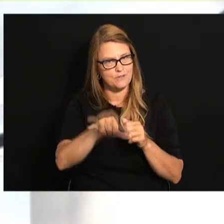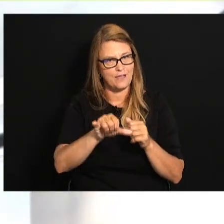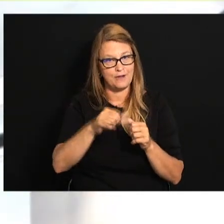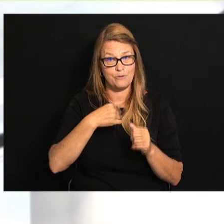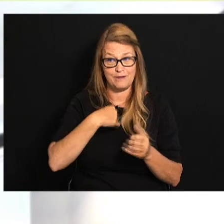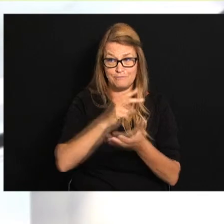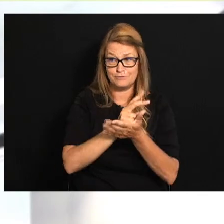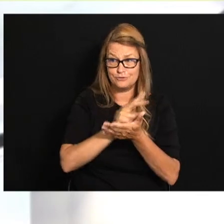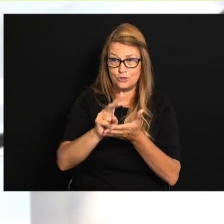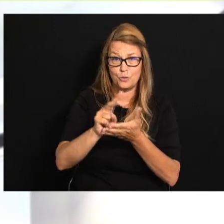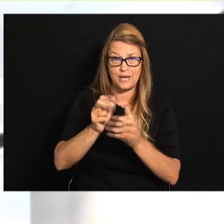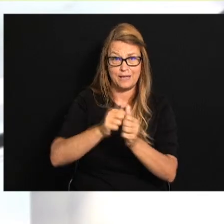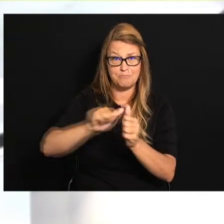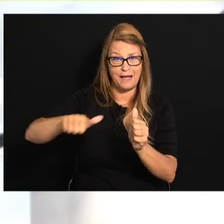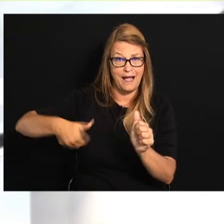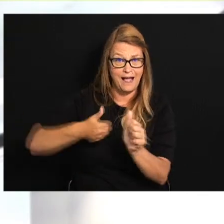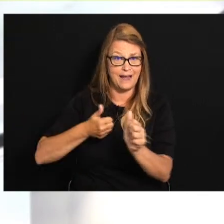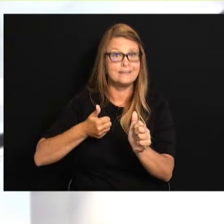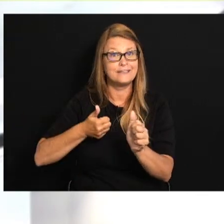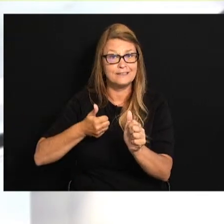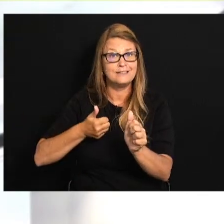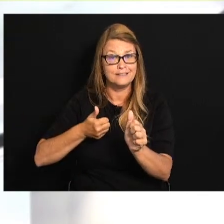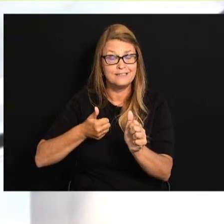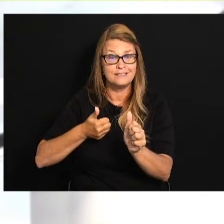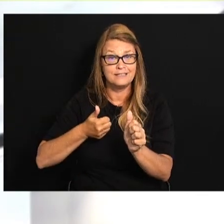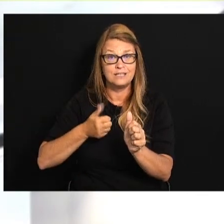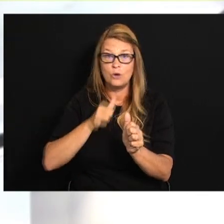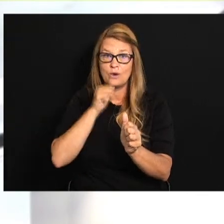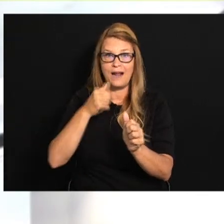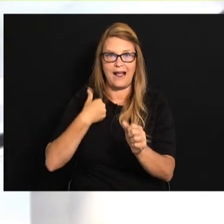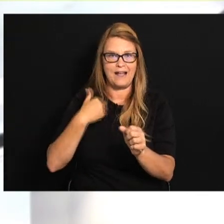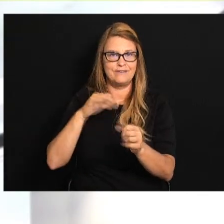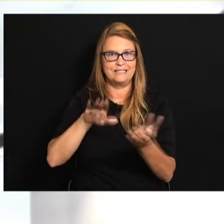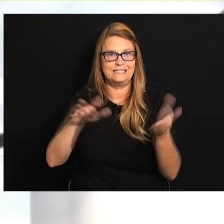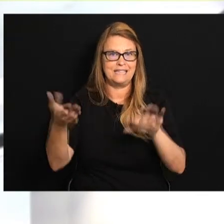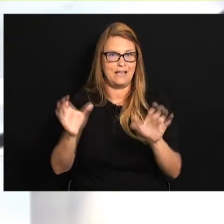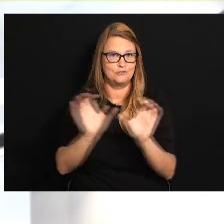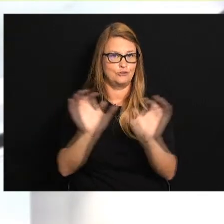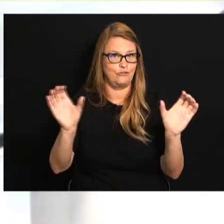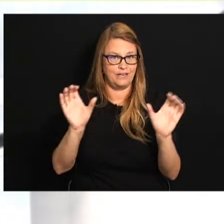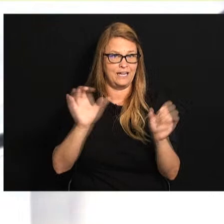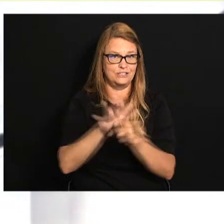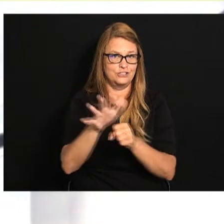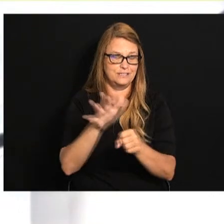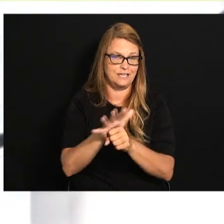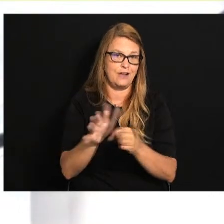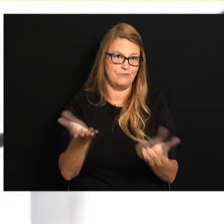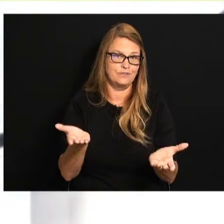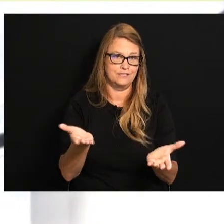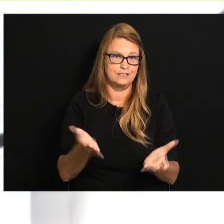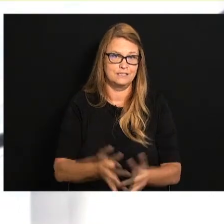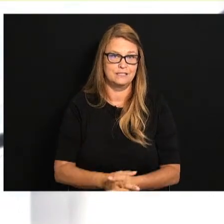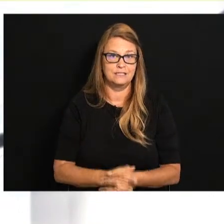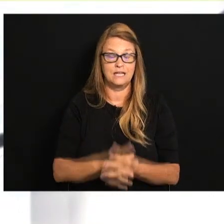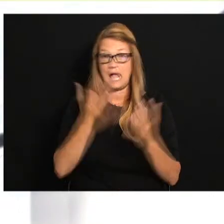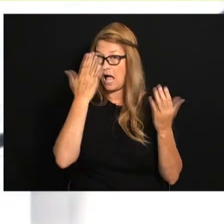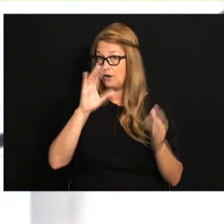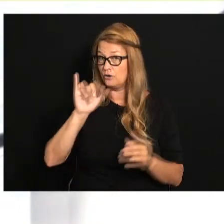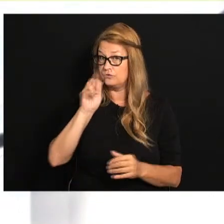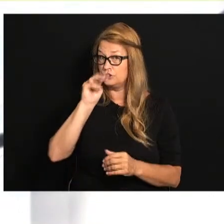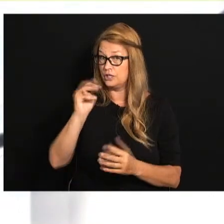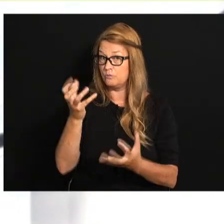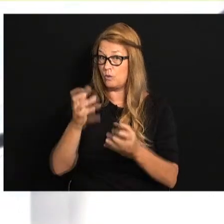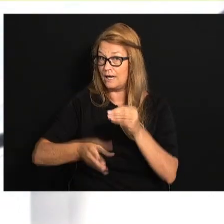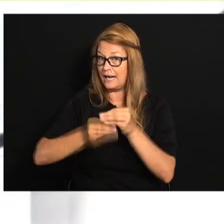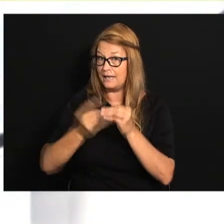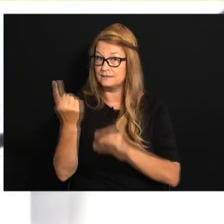2-week lag where we were unable to get death certifications fully reported. I don't know if Jim has anything else to